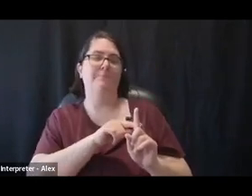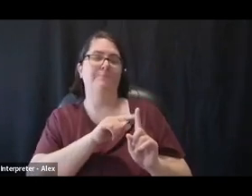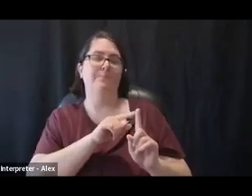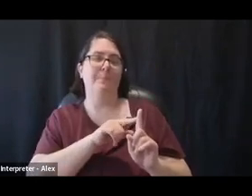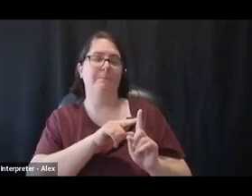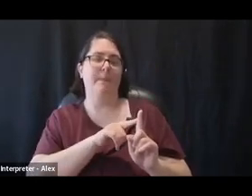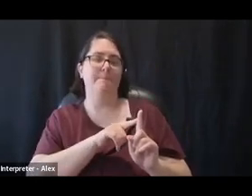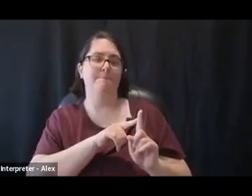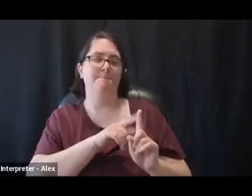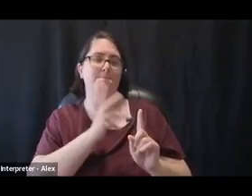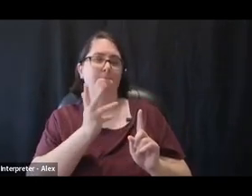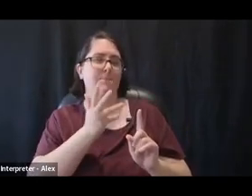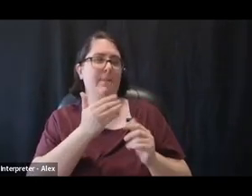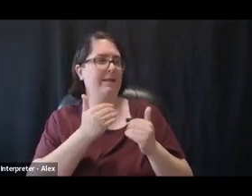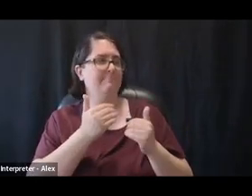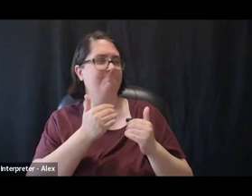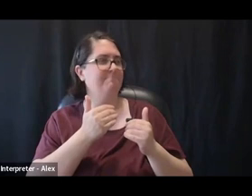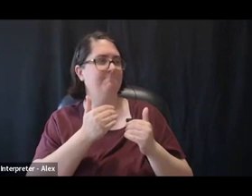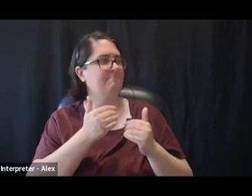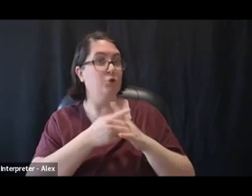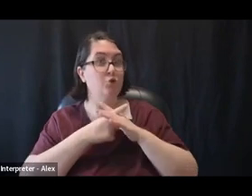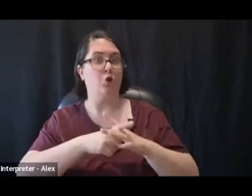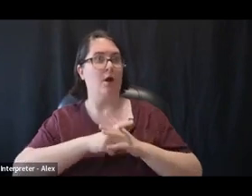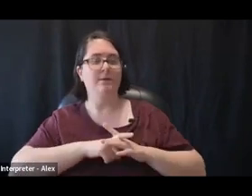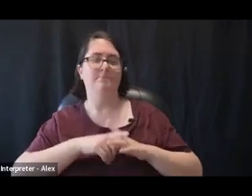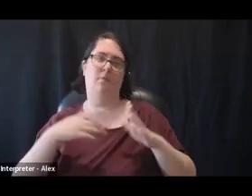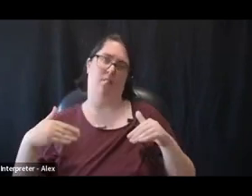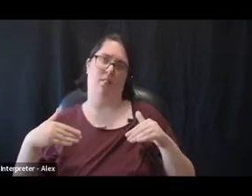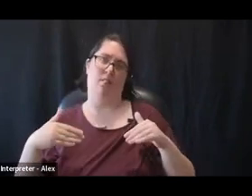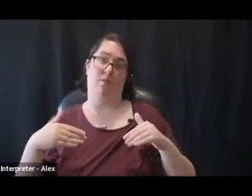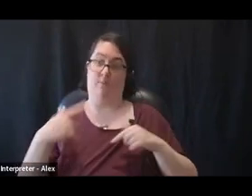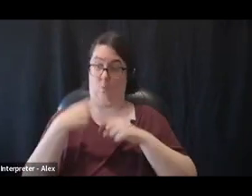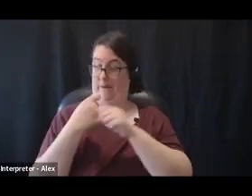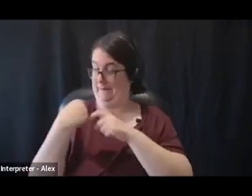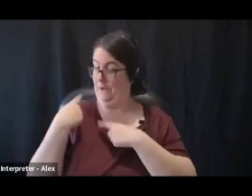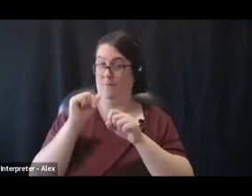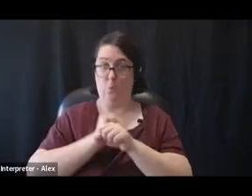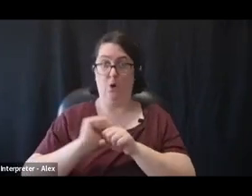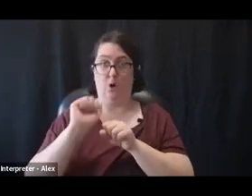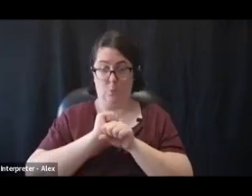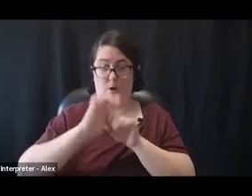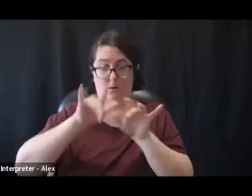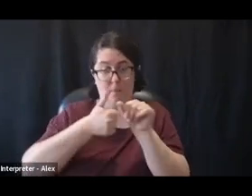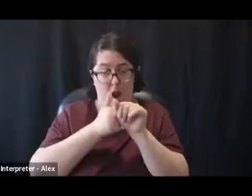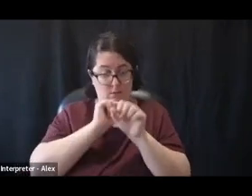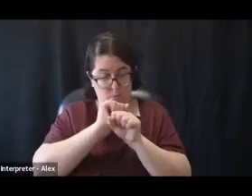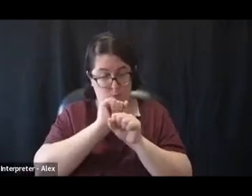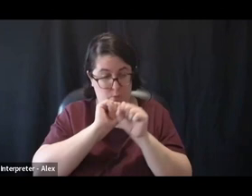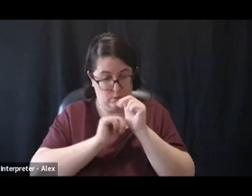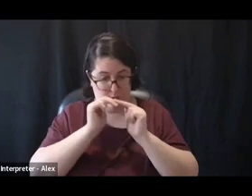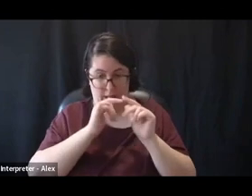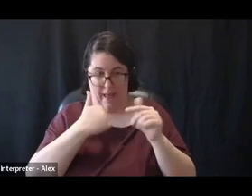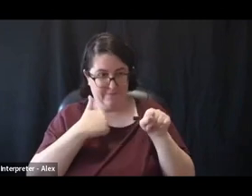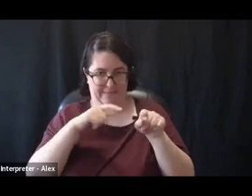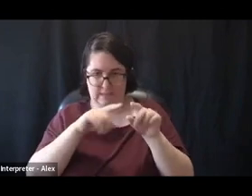it really hasn't begun, even though there's been over a year of work of developing it and building the infrastructure to have this access to